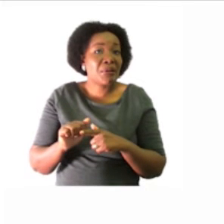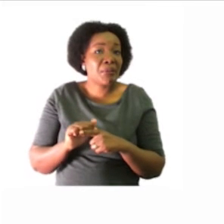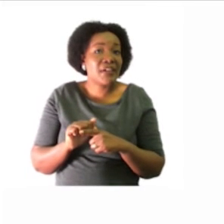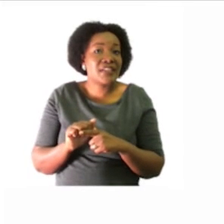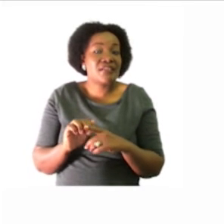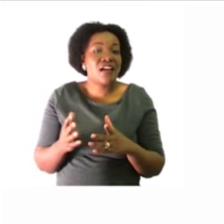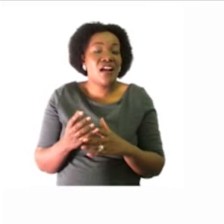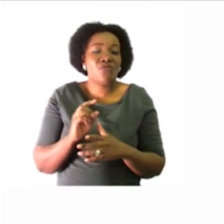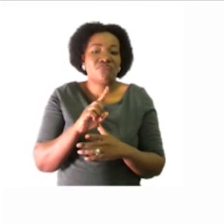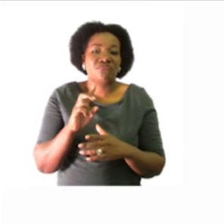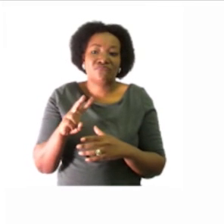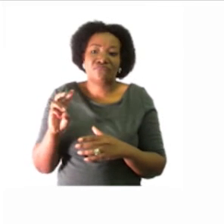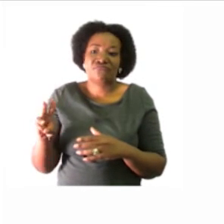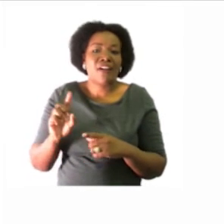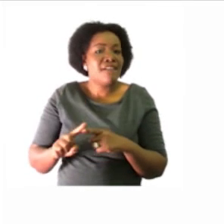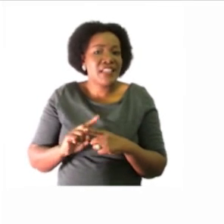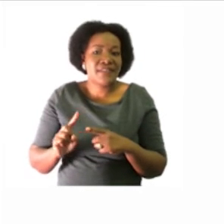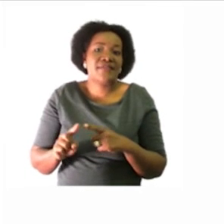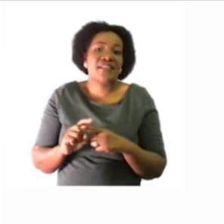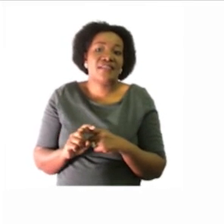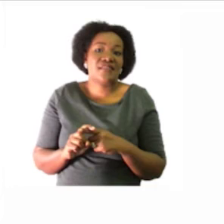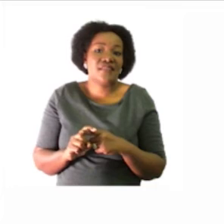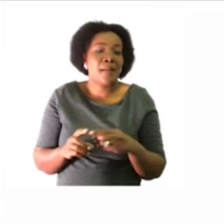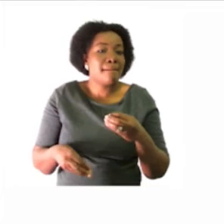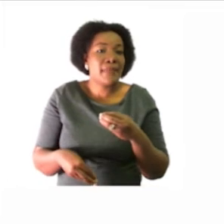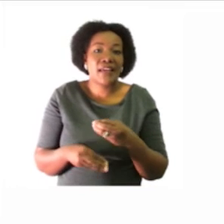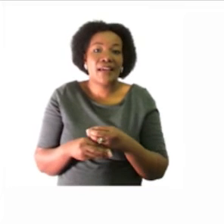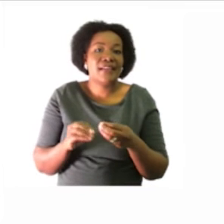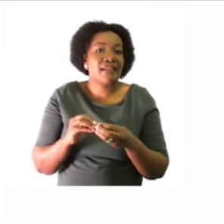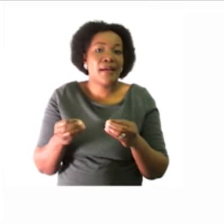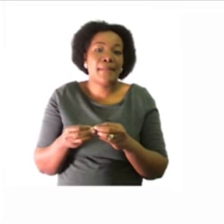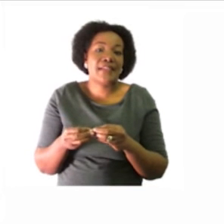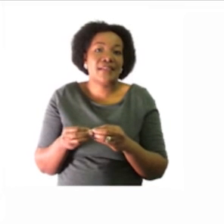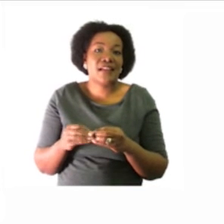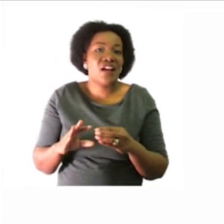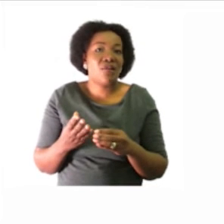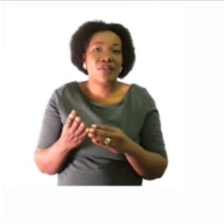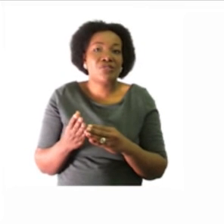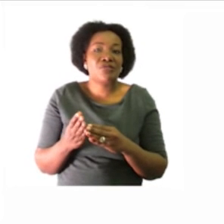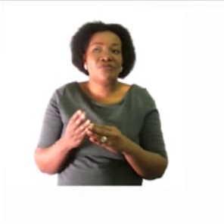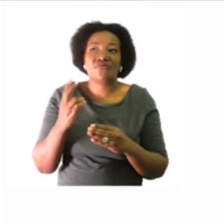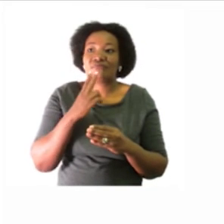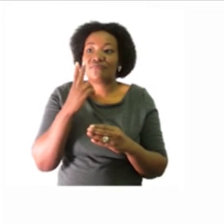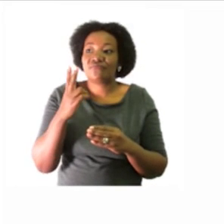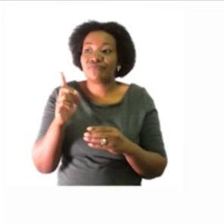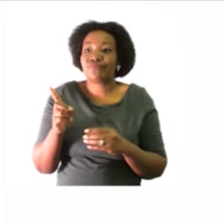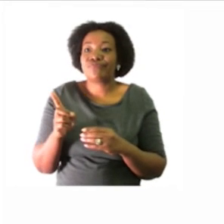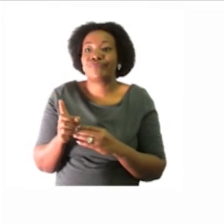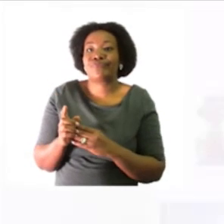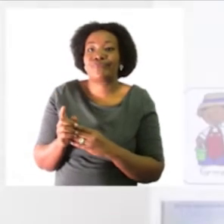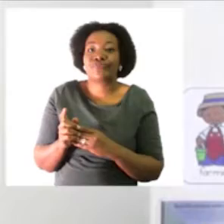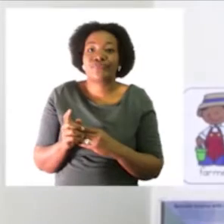count quickly by adding the numbers. For example, I would like for you quickly to look on the chalkboard.